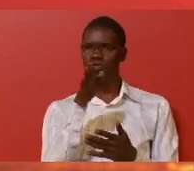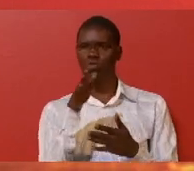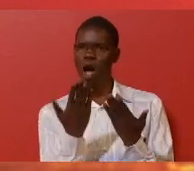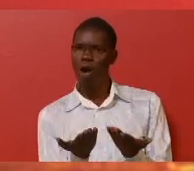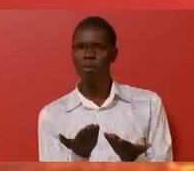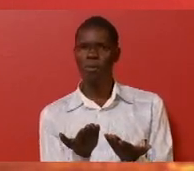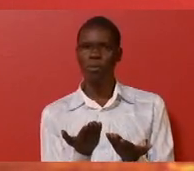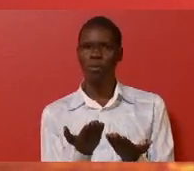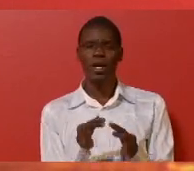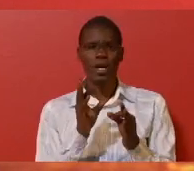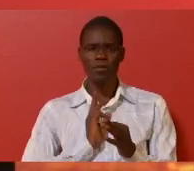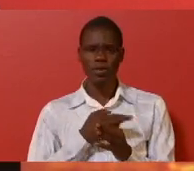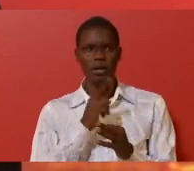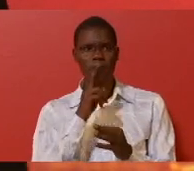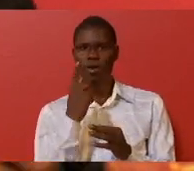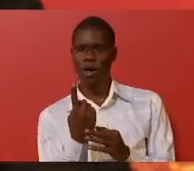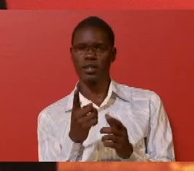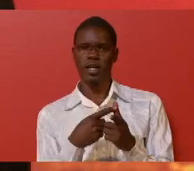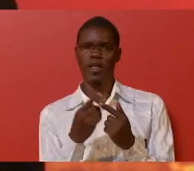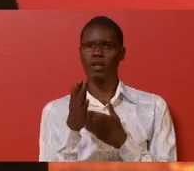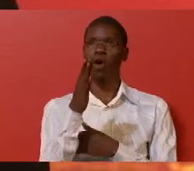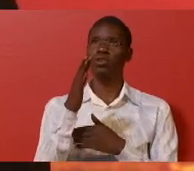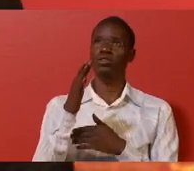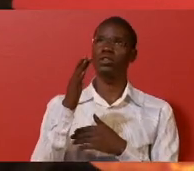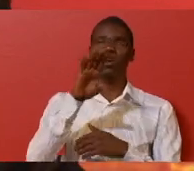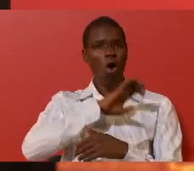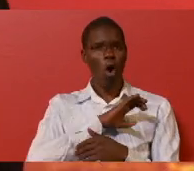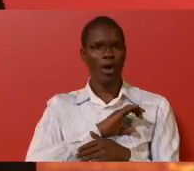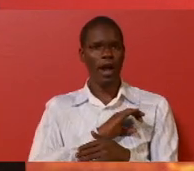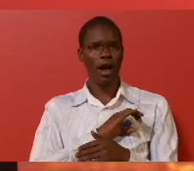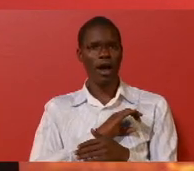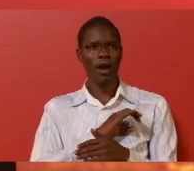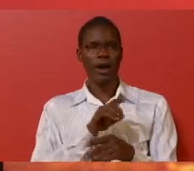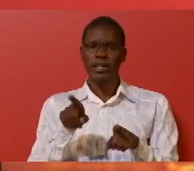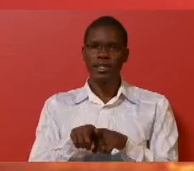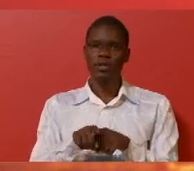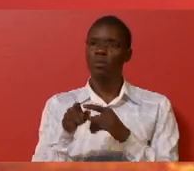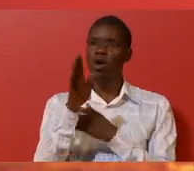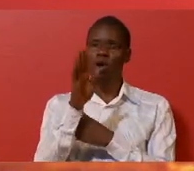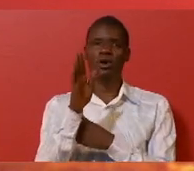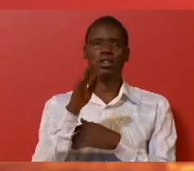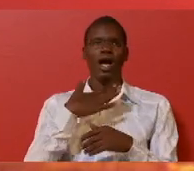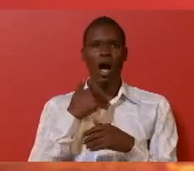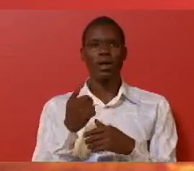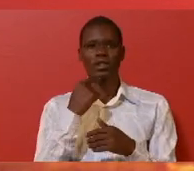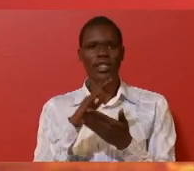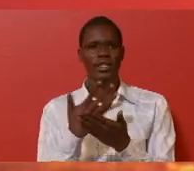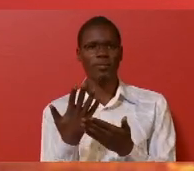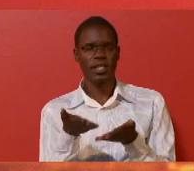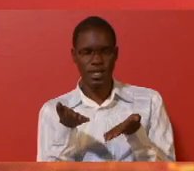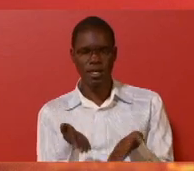you if we are one? God owns you. You're God's property. And there's something I'd like to say right